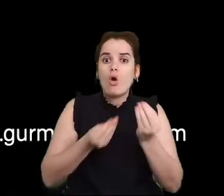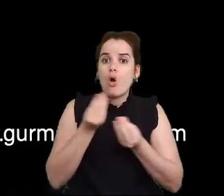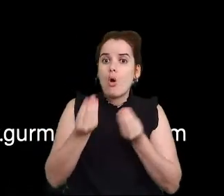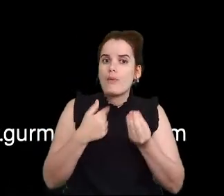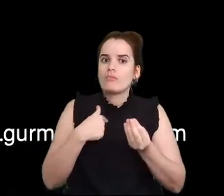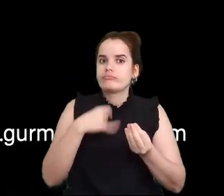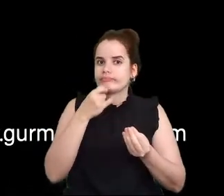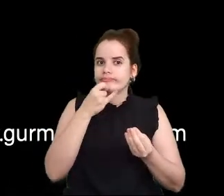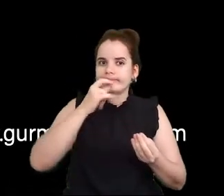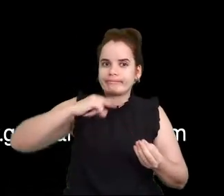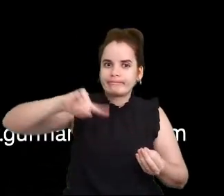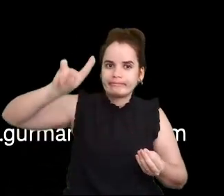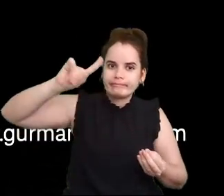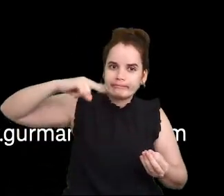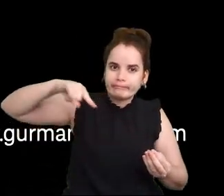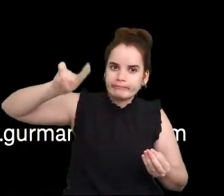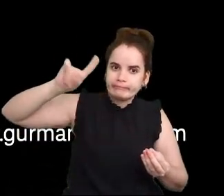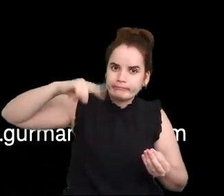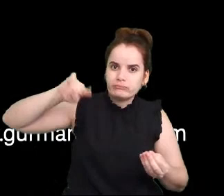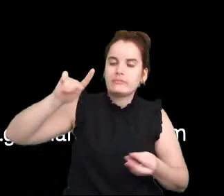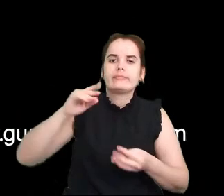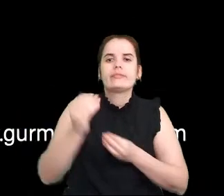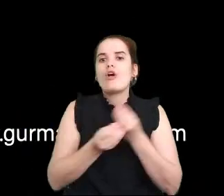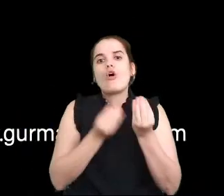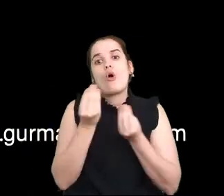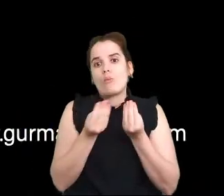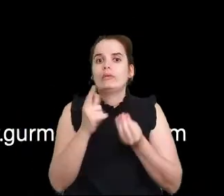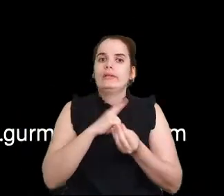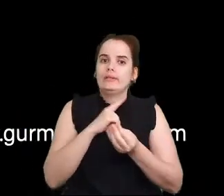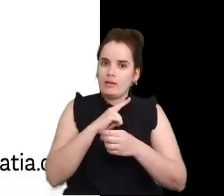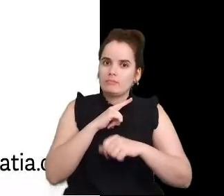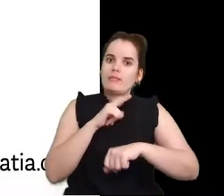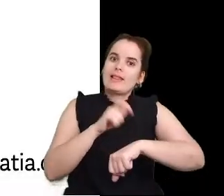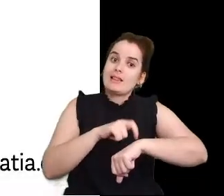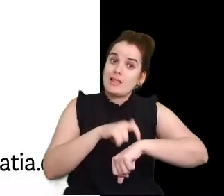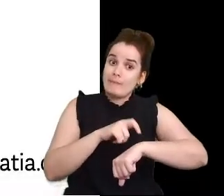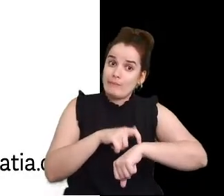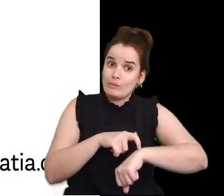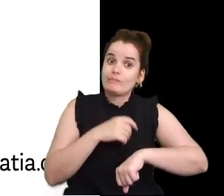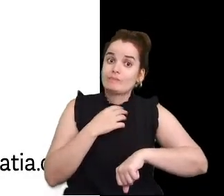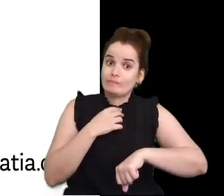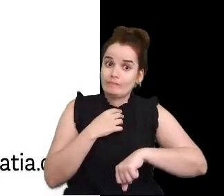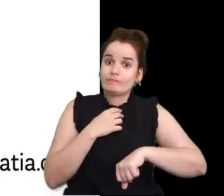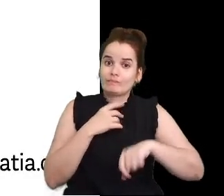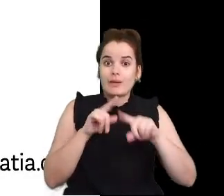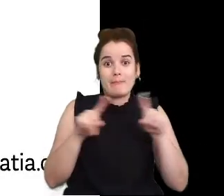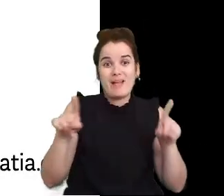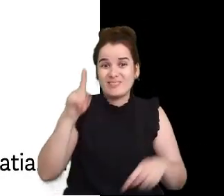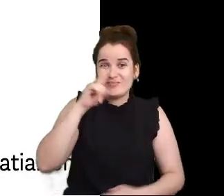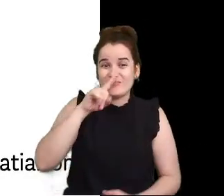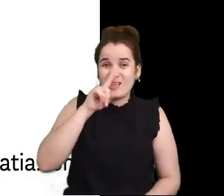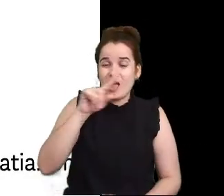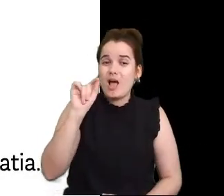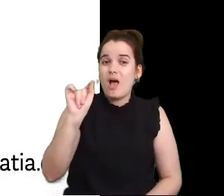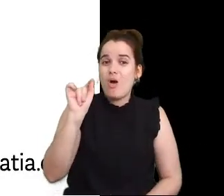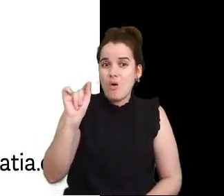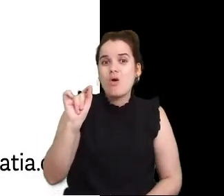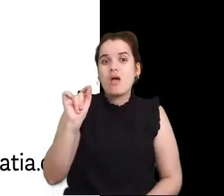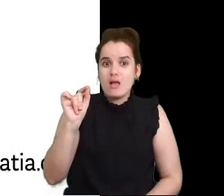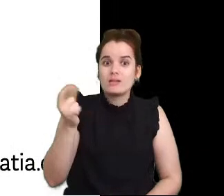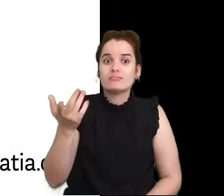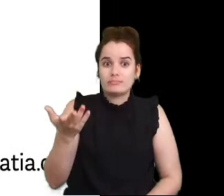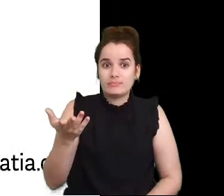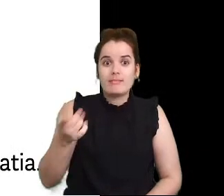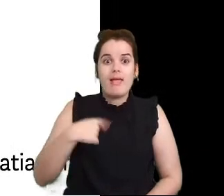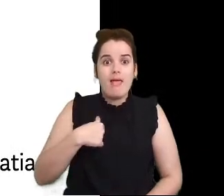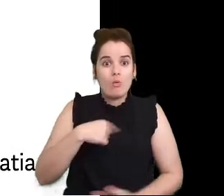be a misconception. Whereas the fact of the matter is that finding the data in the story is actually 90%